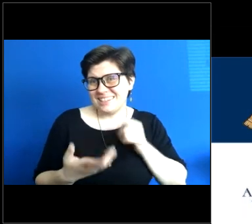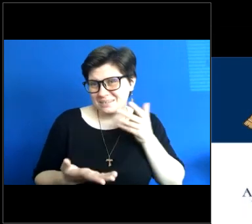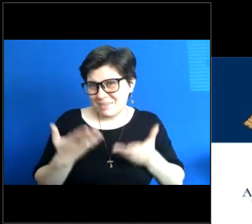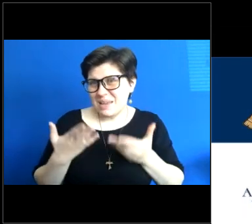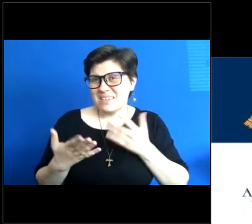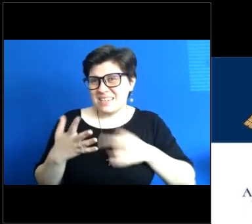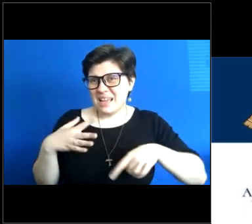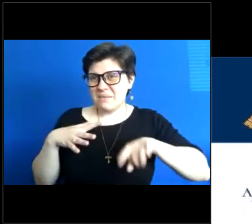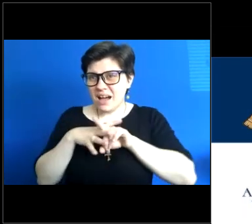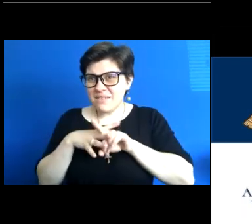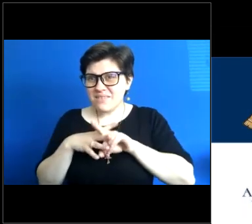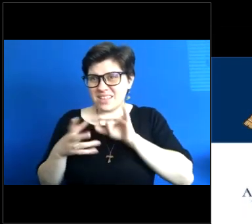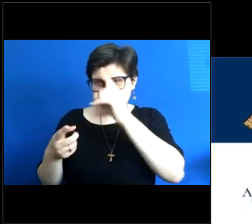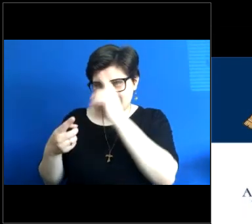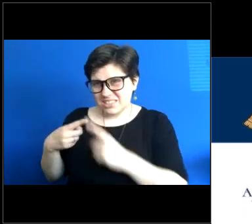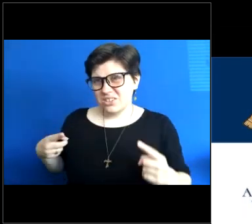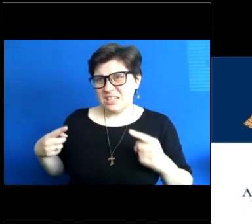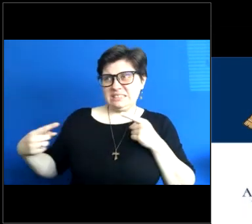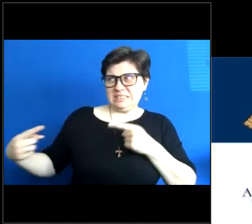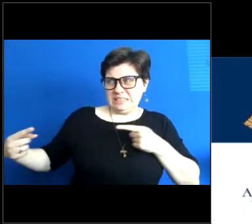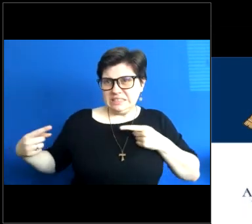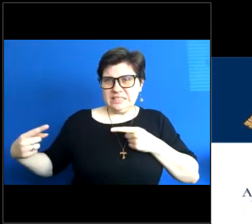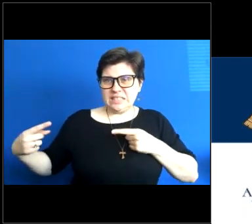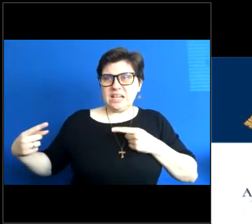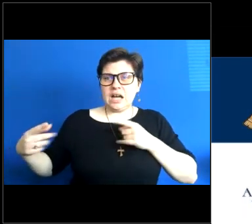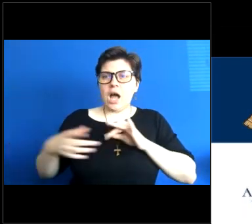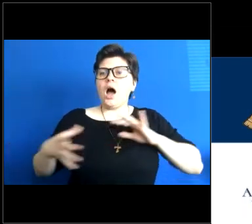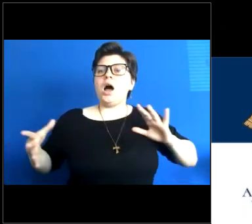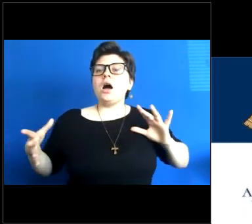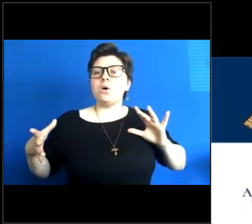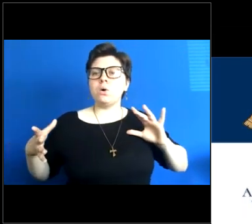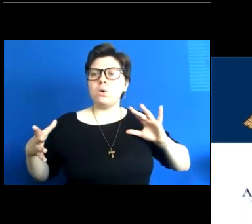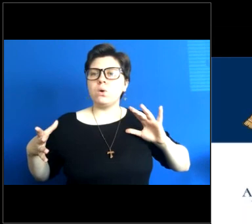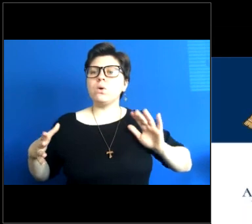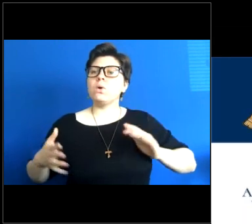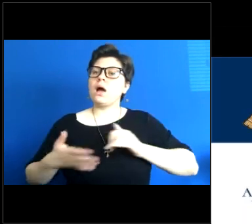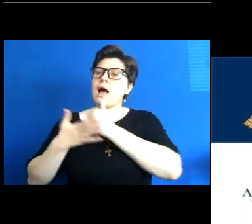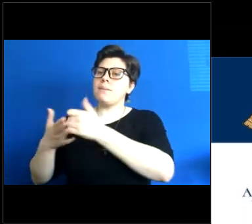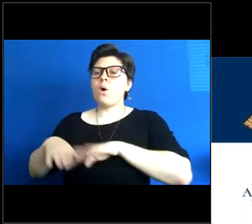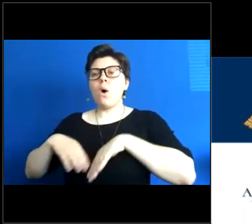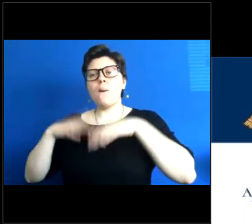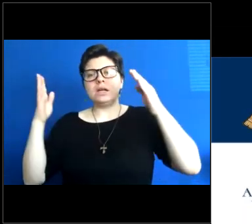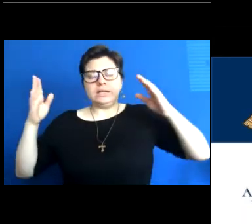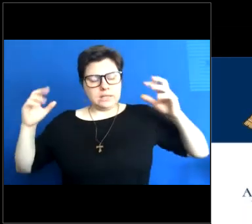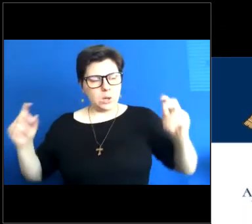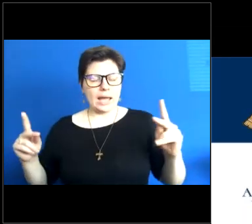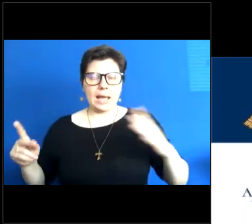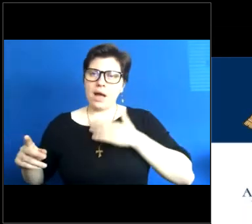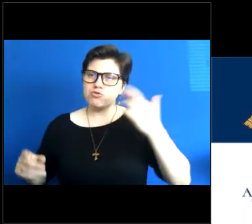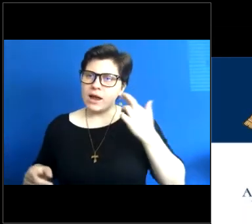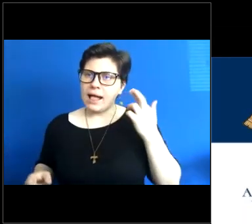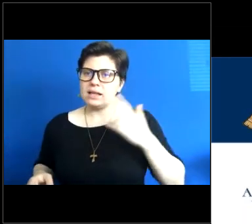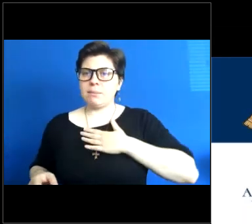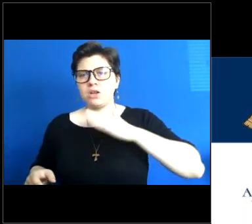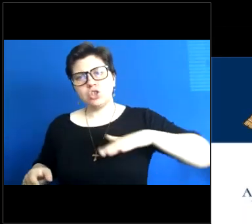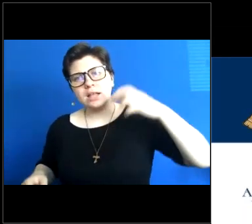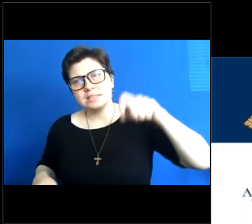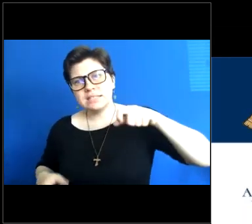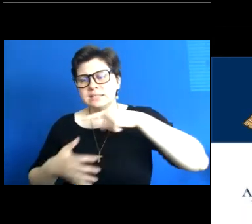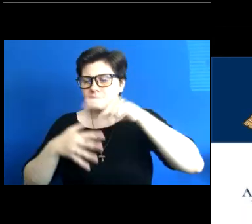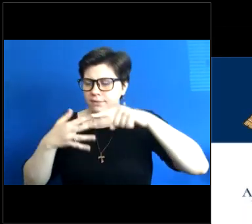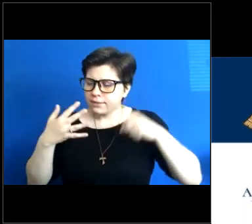stirring those disagreements, and really help both parents open up to say, okay, this is the reality and the needs of our child. What